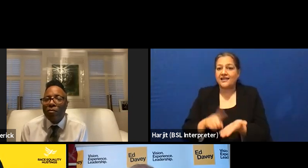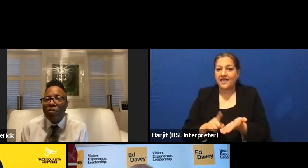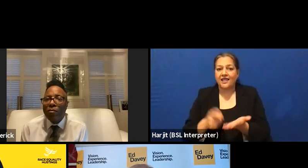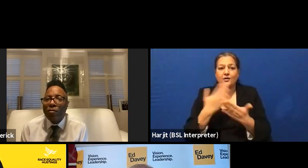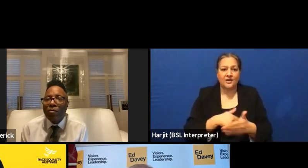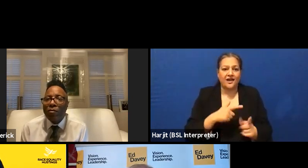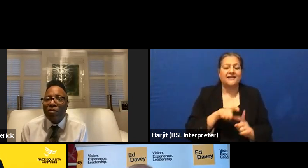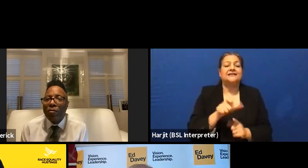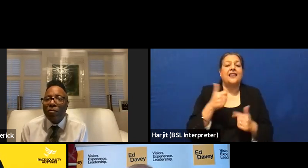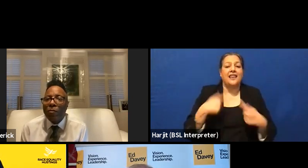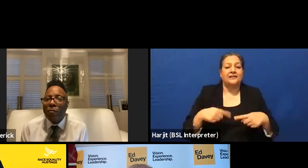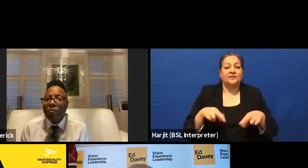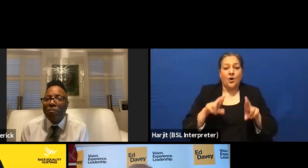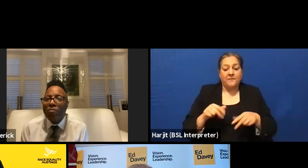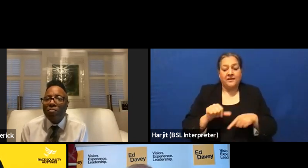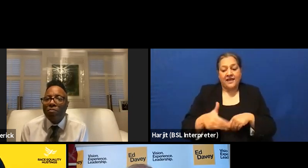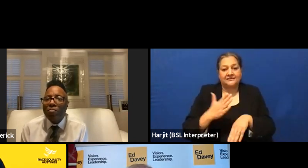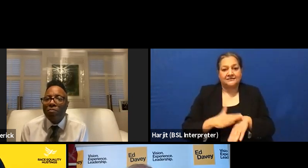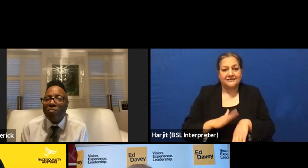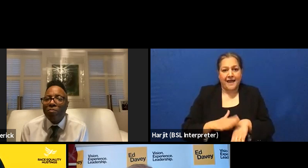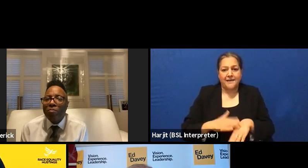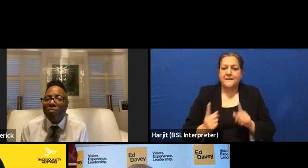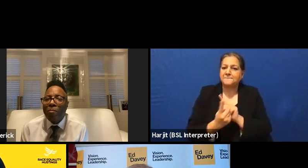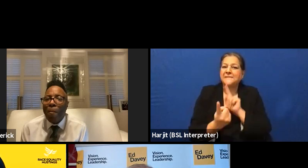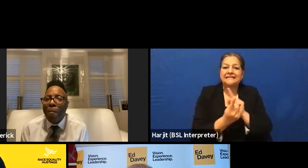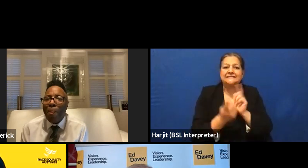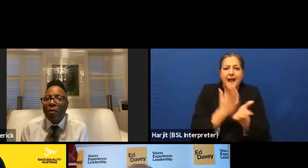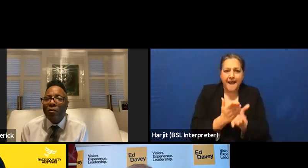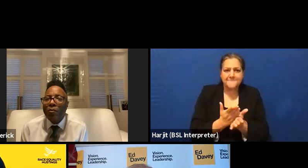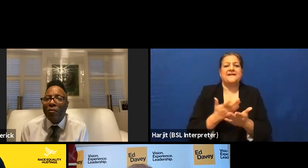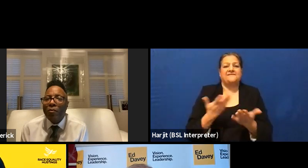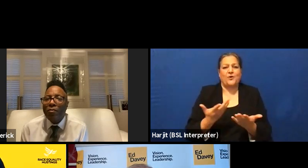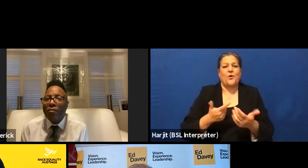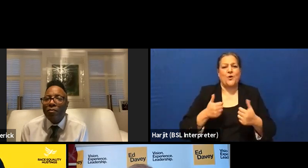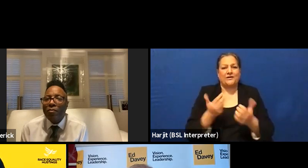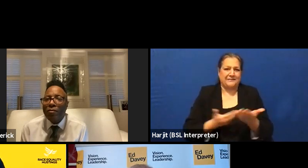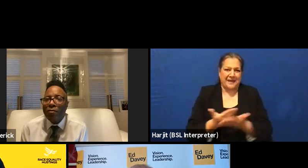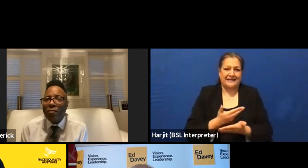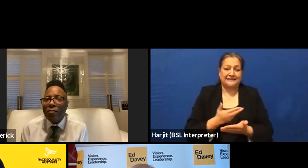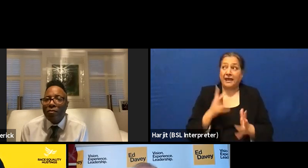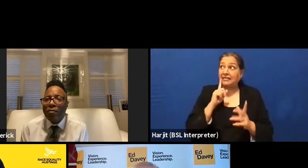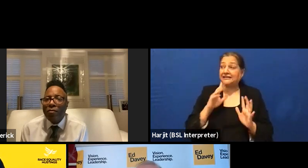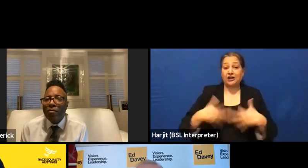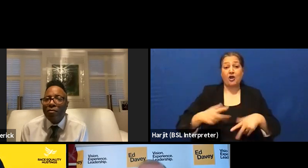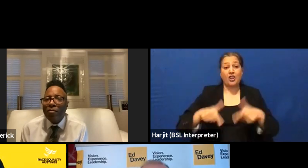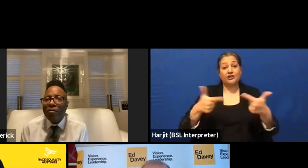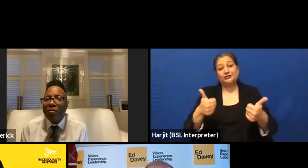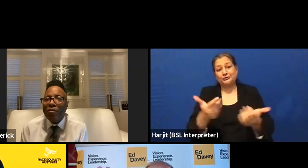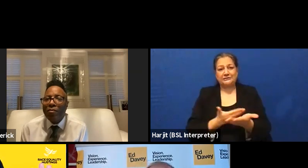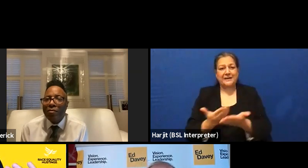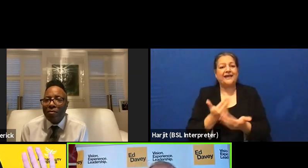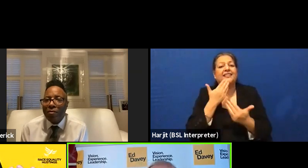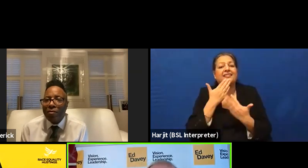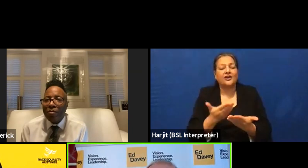we have these debates, we can all meet in person, but I think we've managed to have a good debate with the technology. Thanks very much and good night. Thank you.